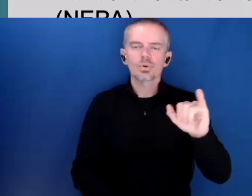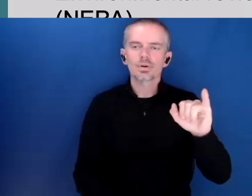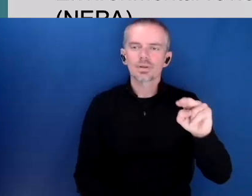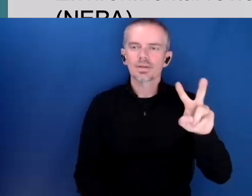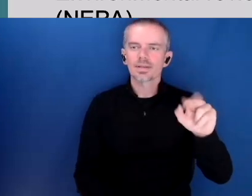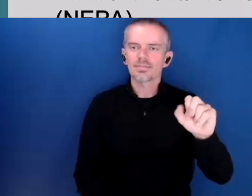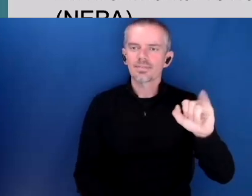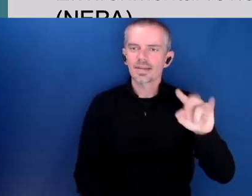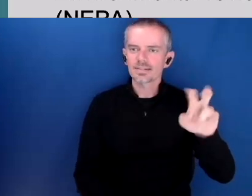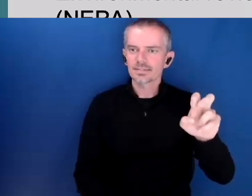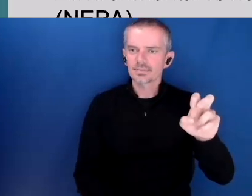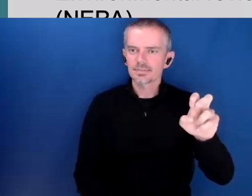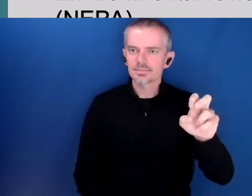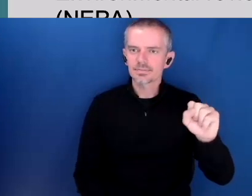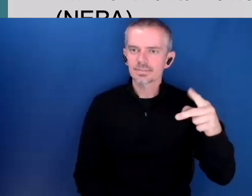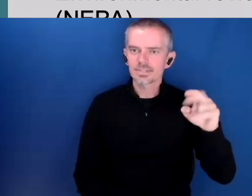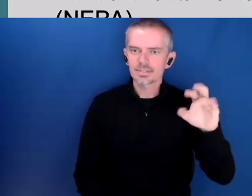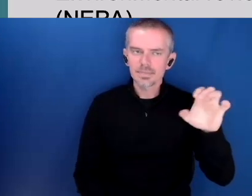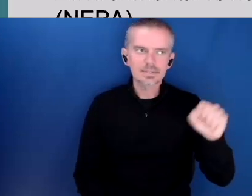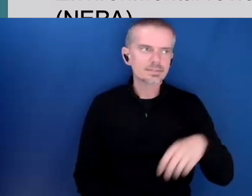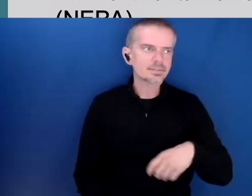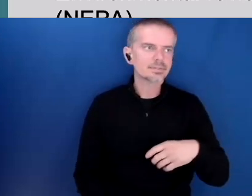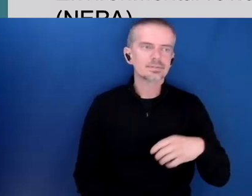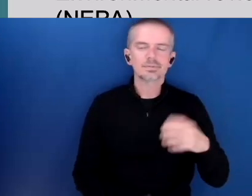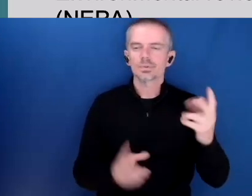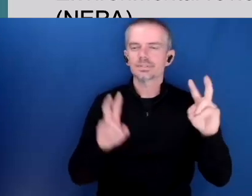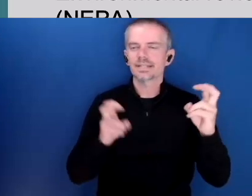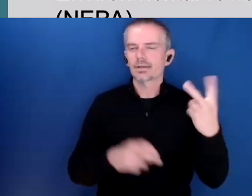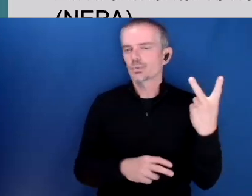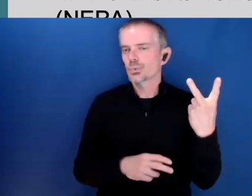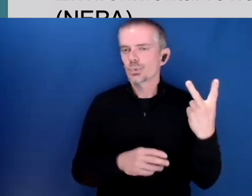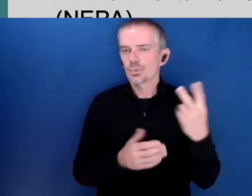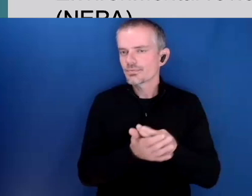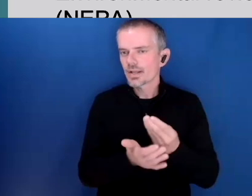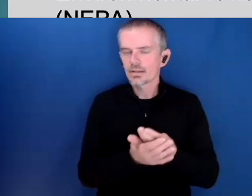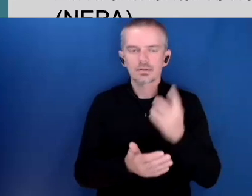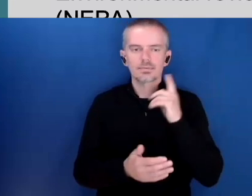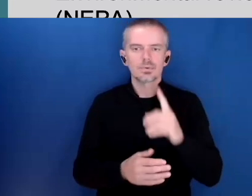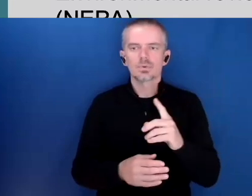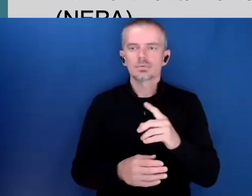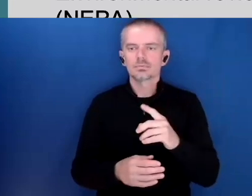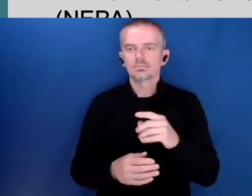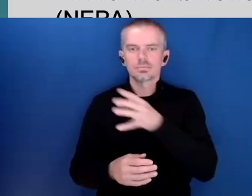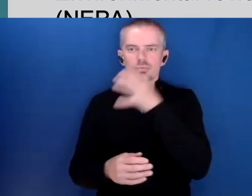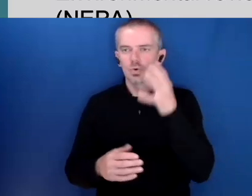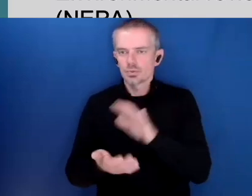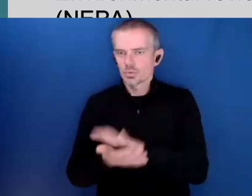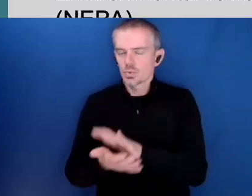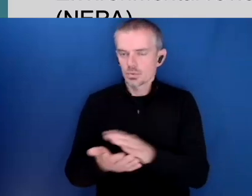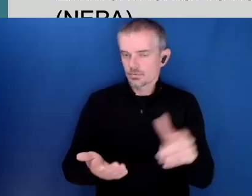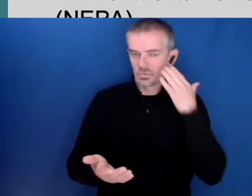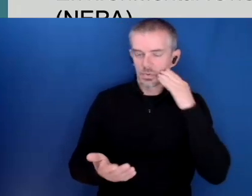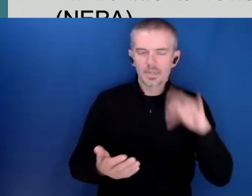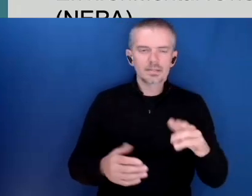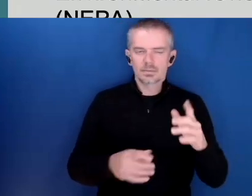appropriated dollars or things like Title II funding that comes through Secure Rural Schools, if folks are familiar with that. So that's